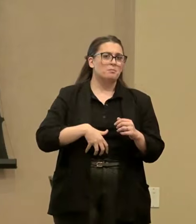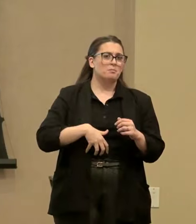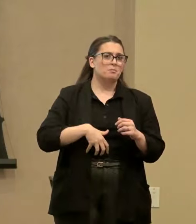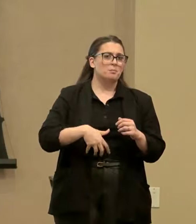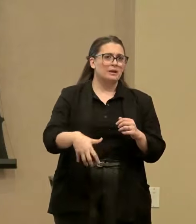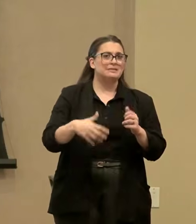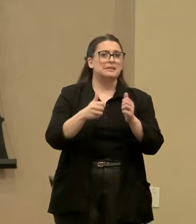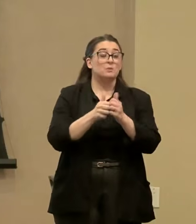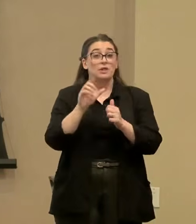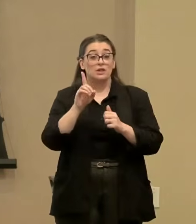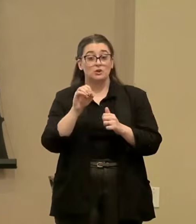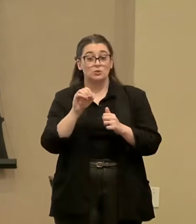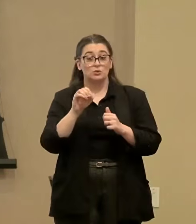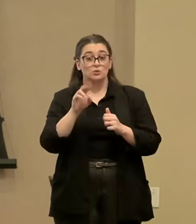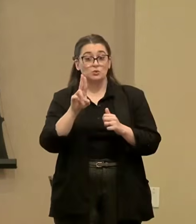doula?